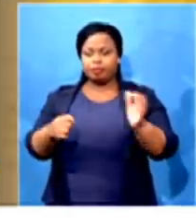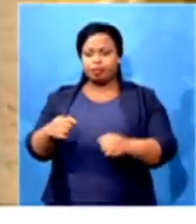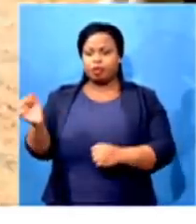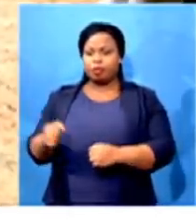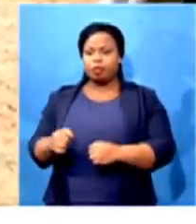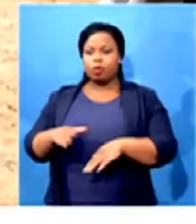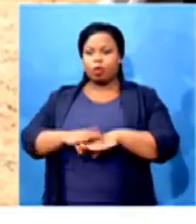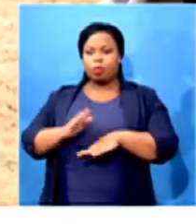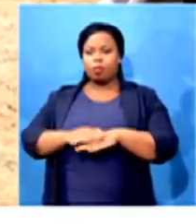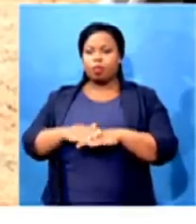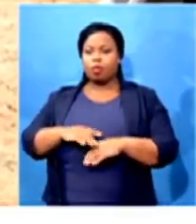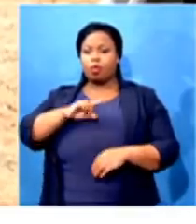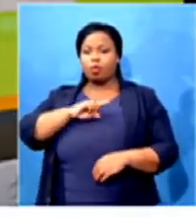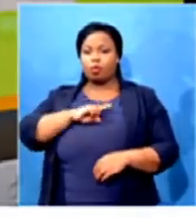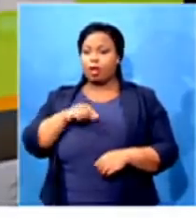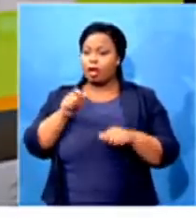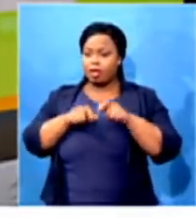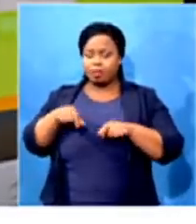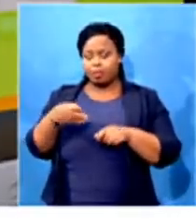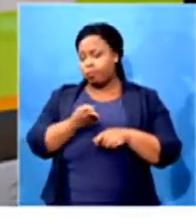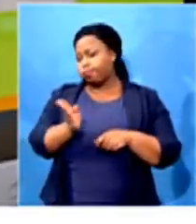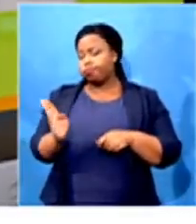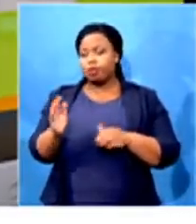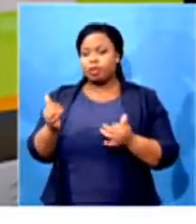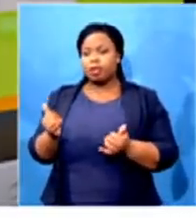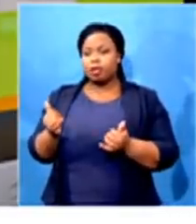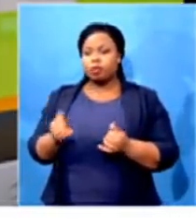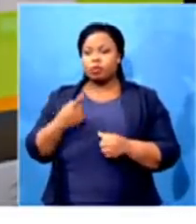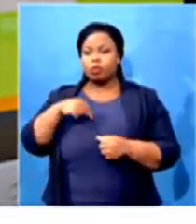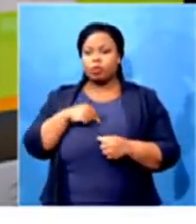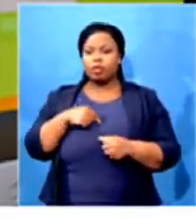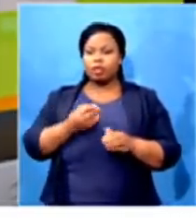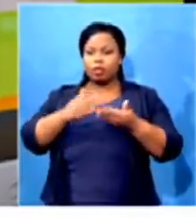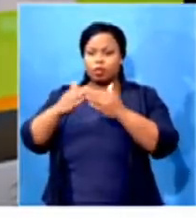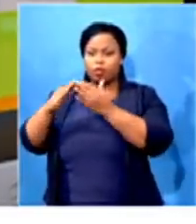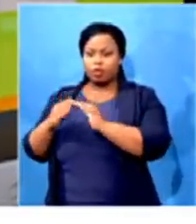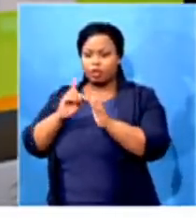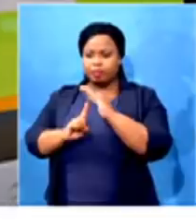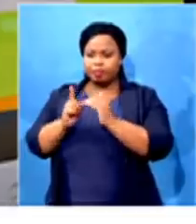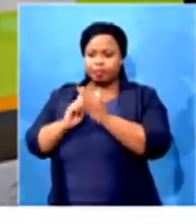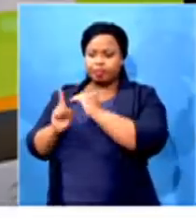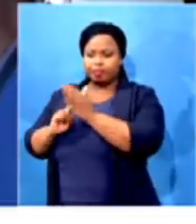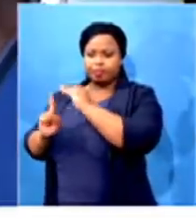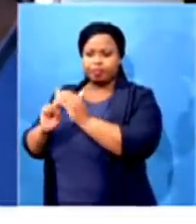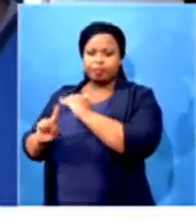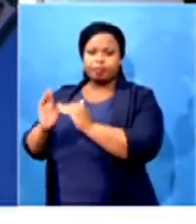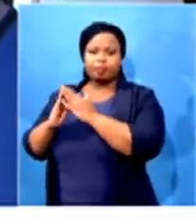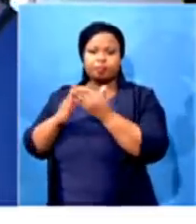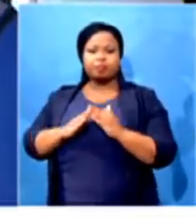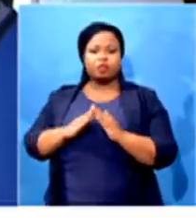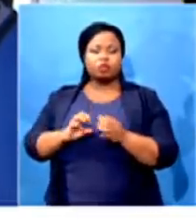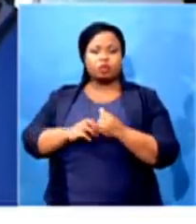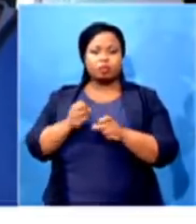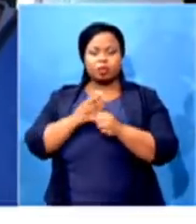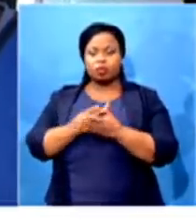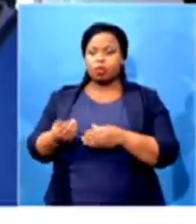the ground. So we have literally going from door to door to pick up, to everyone and